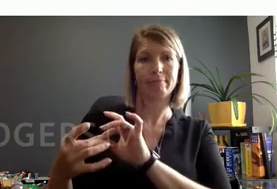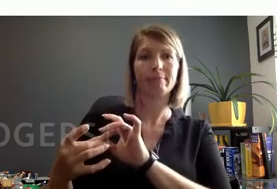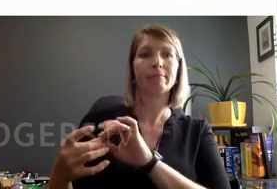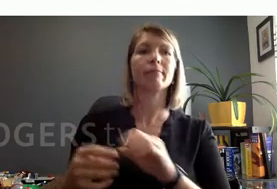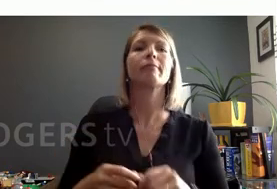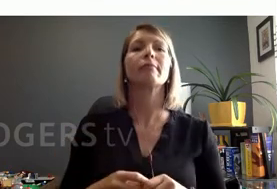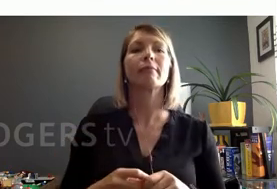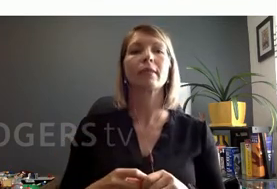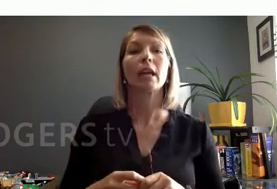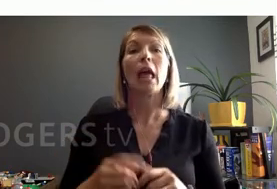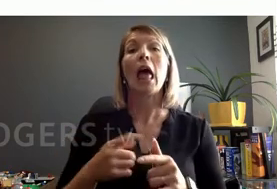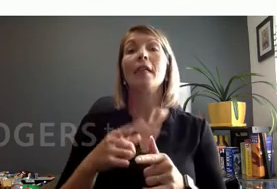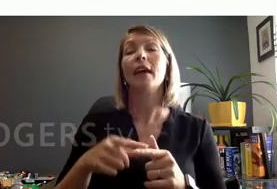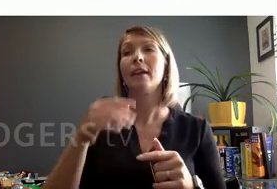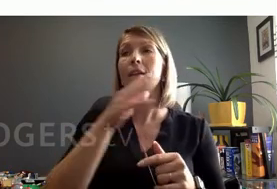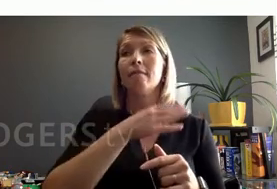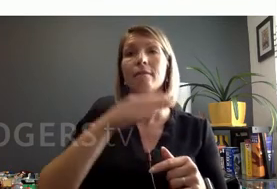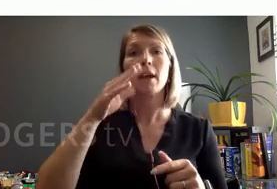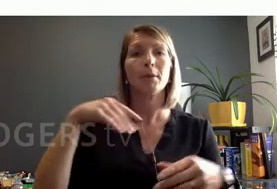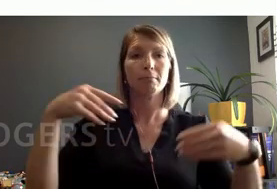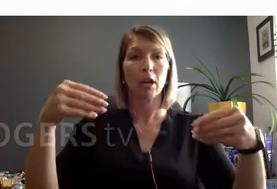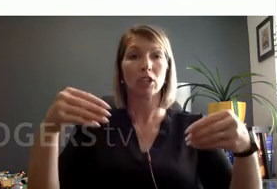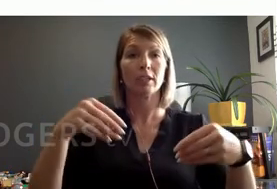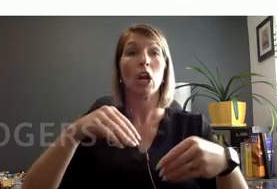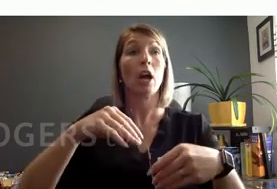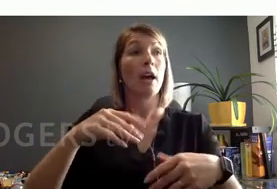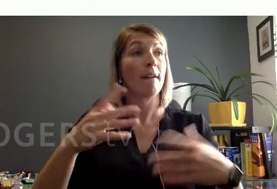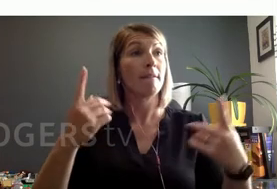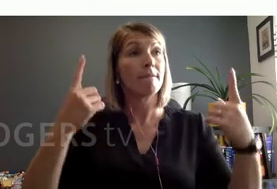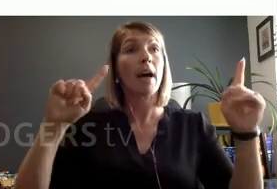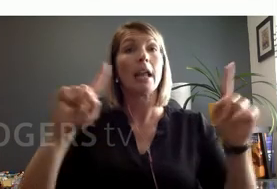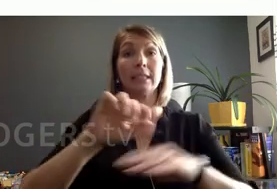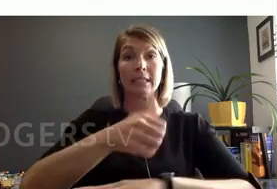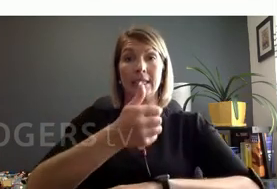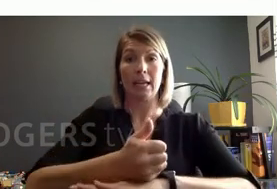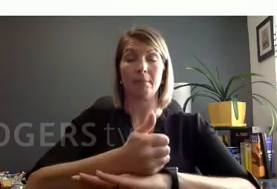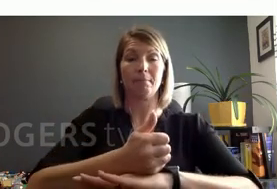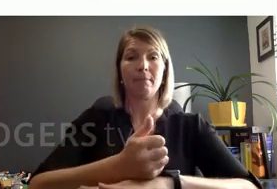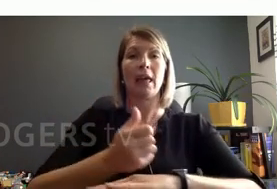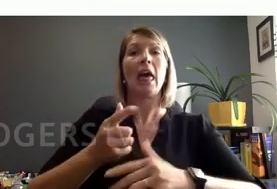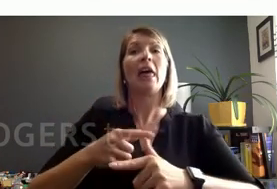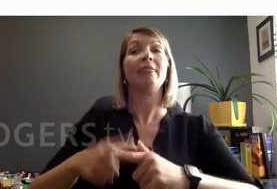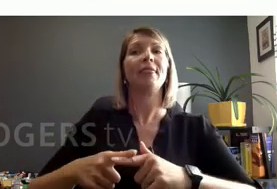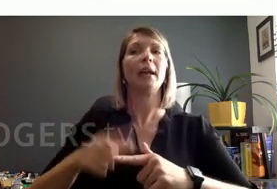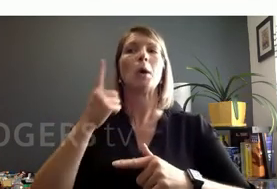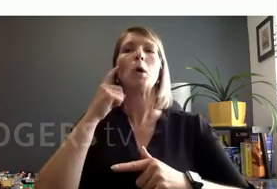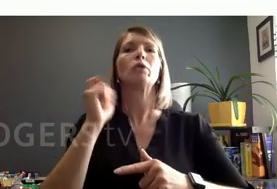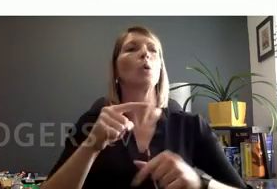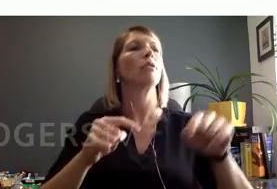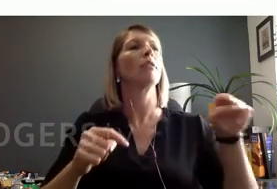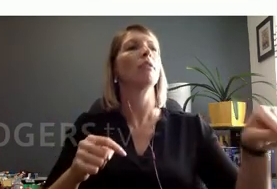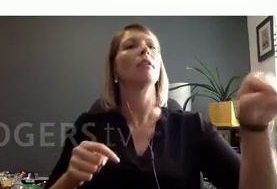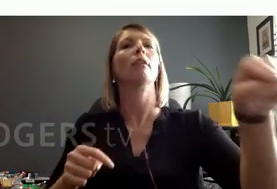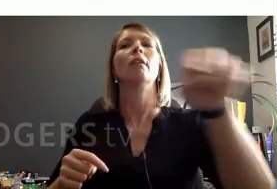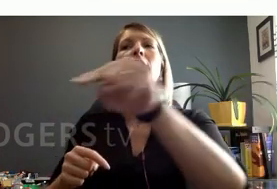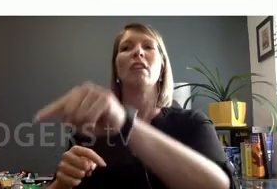also have the support of the other vendors. So we have a community of people who are from all over the world